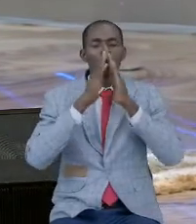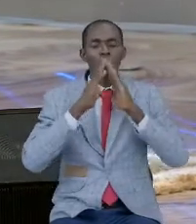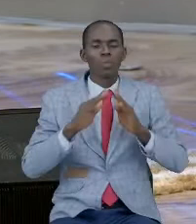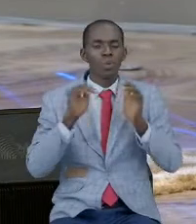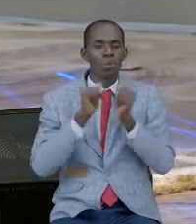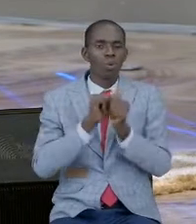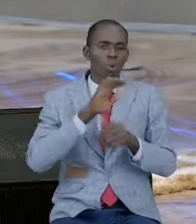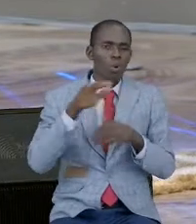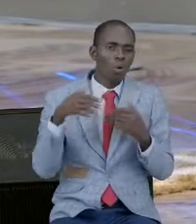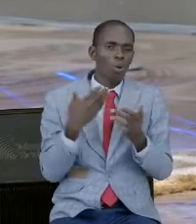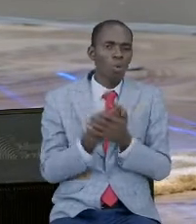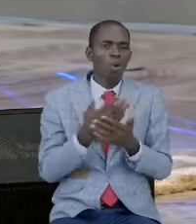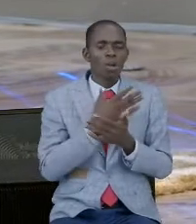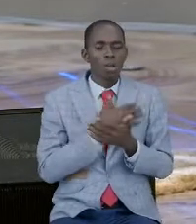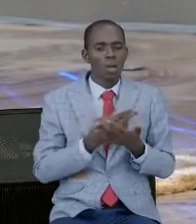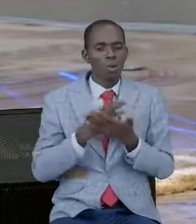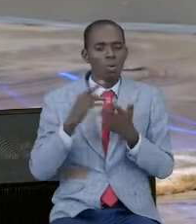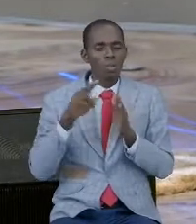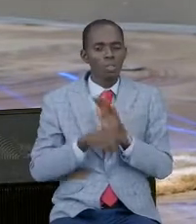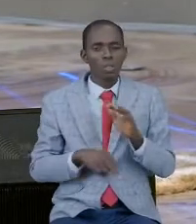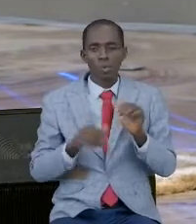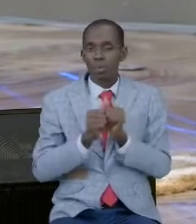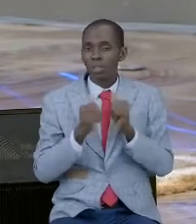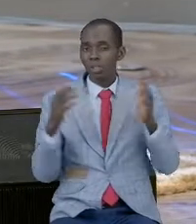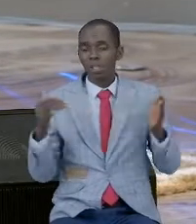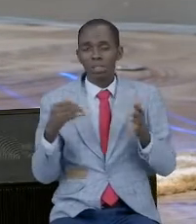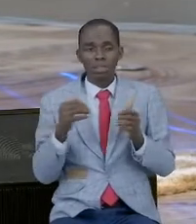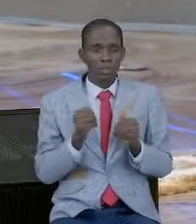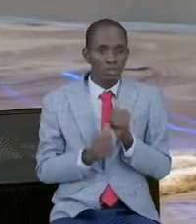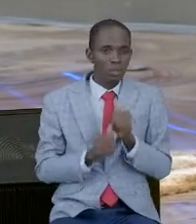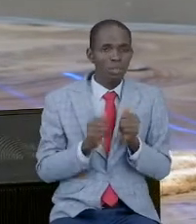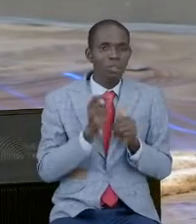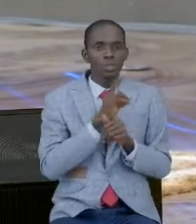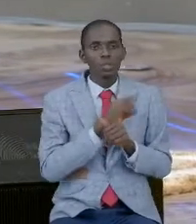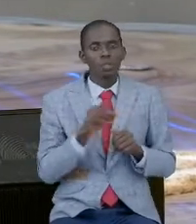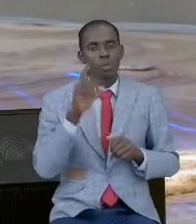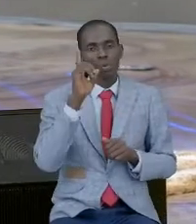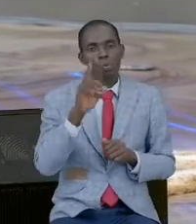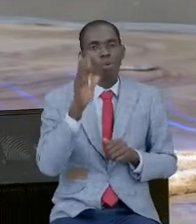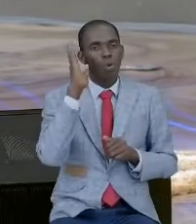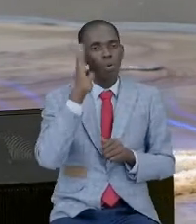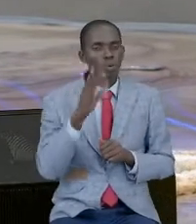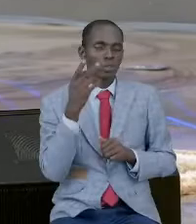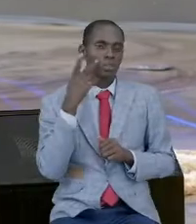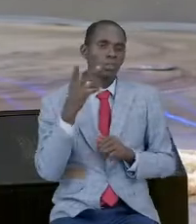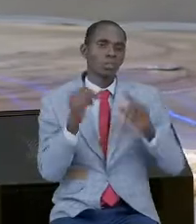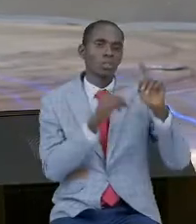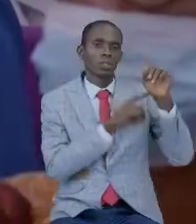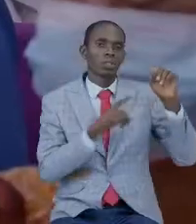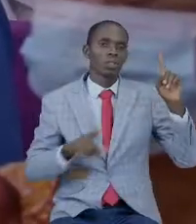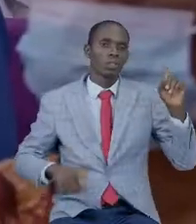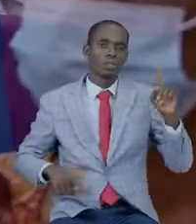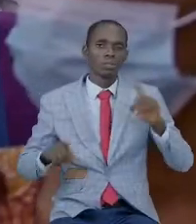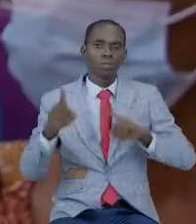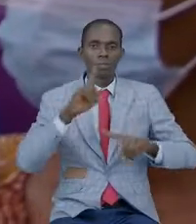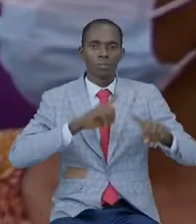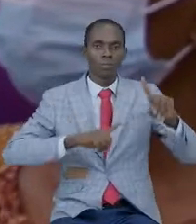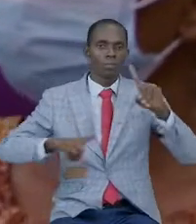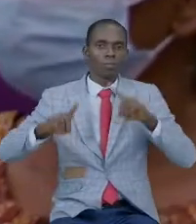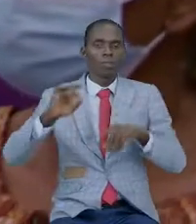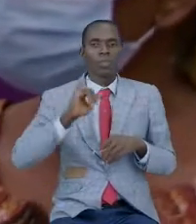and holiness, without which no man shall see the Lord. I will not